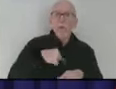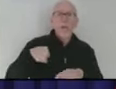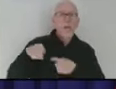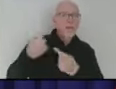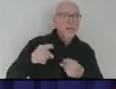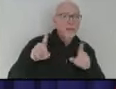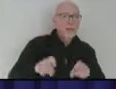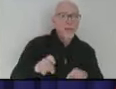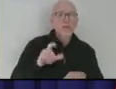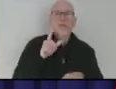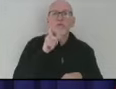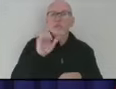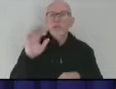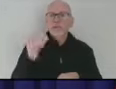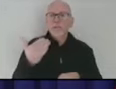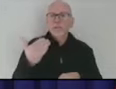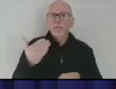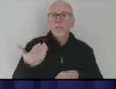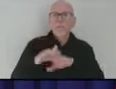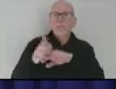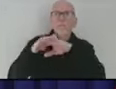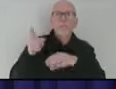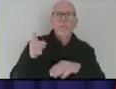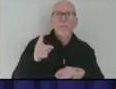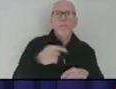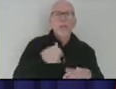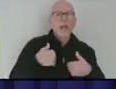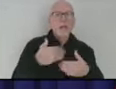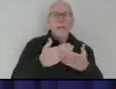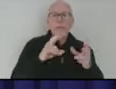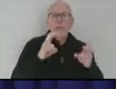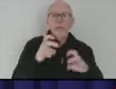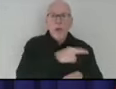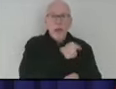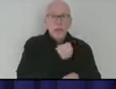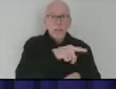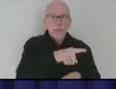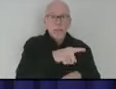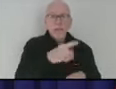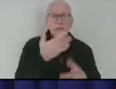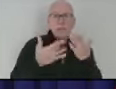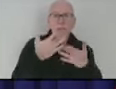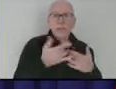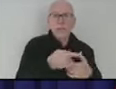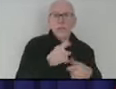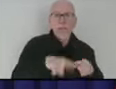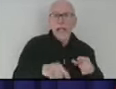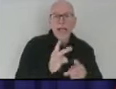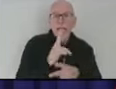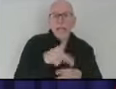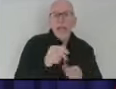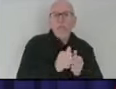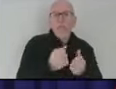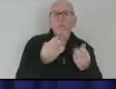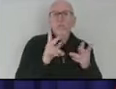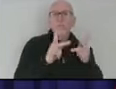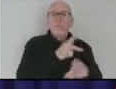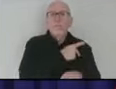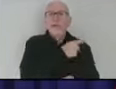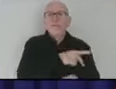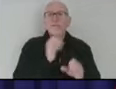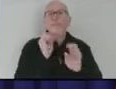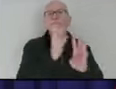seems to be going up higher, where we have issues where hospital systems are having trouble keeping up with the number of sick patients. So there's a